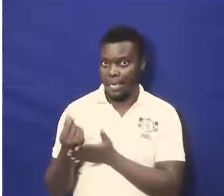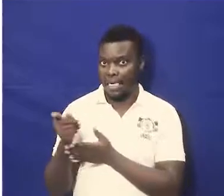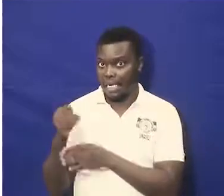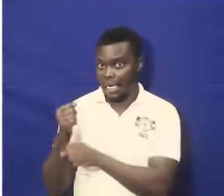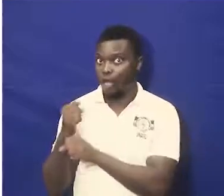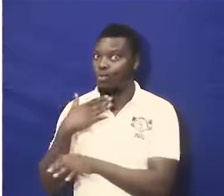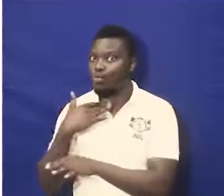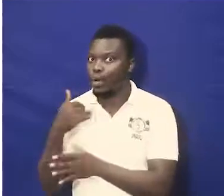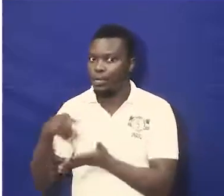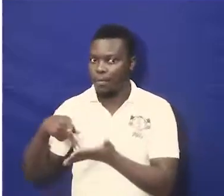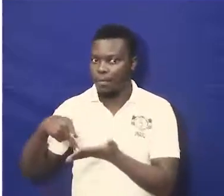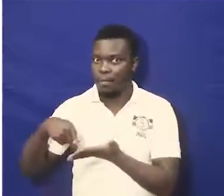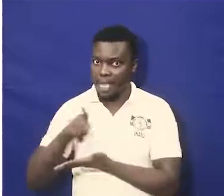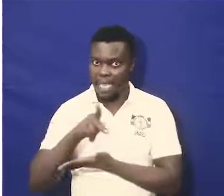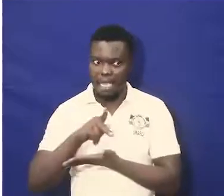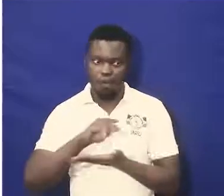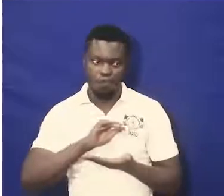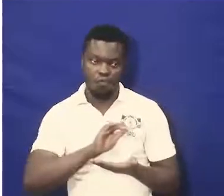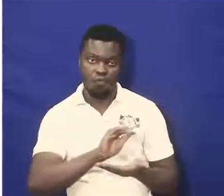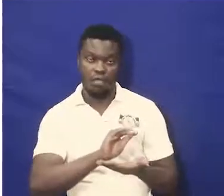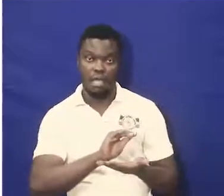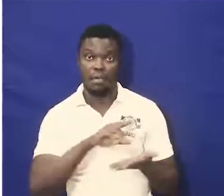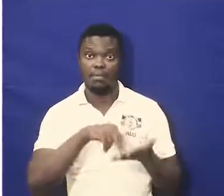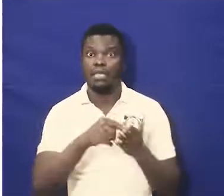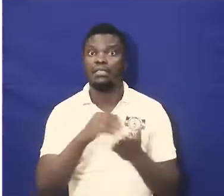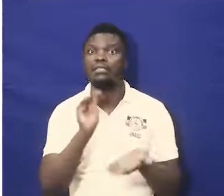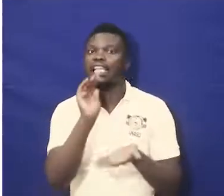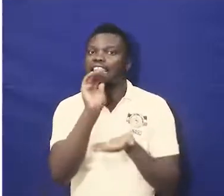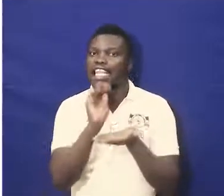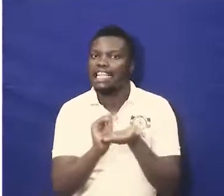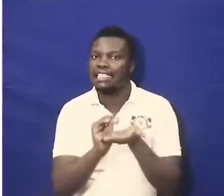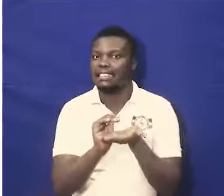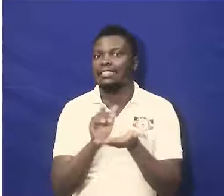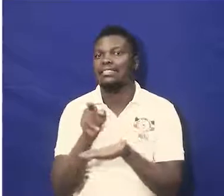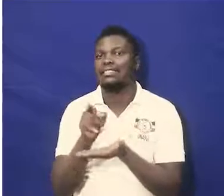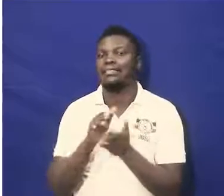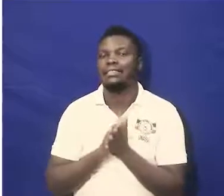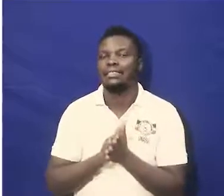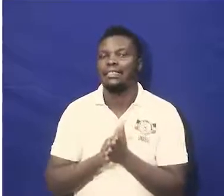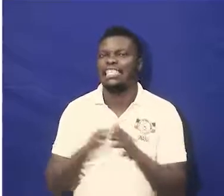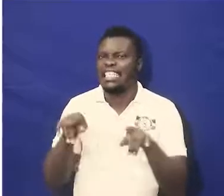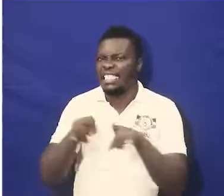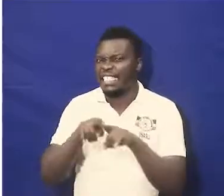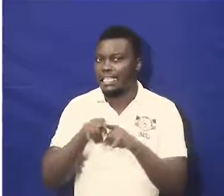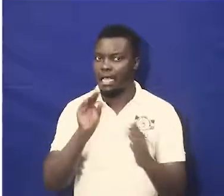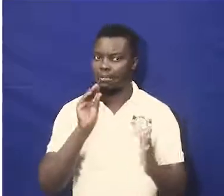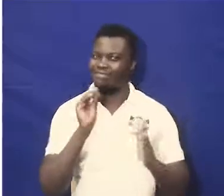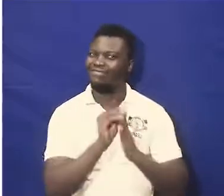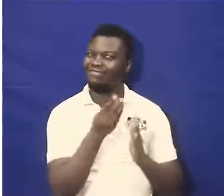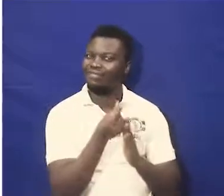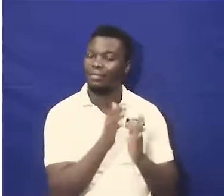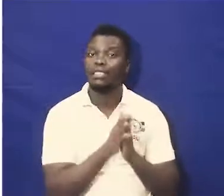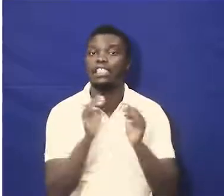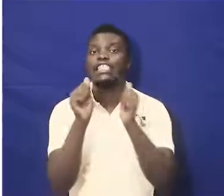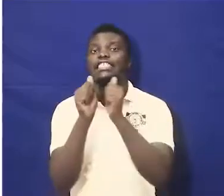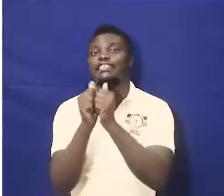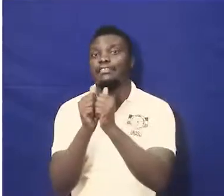in cash is less by the discount, and that is the marked price is 50.